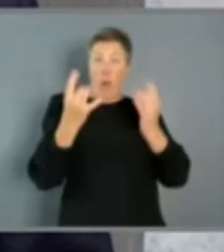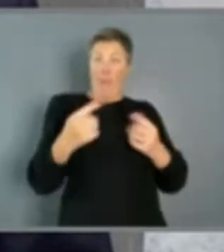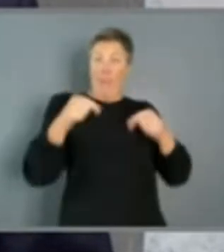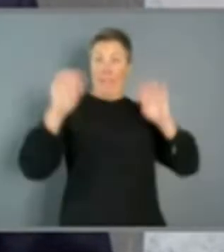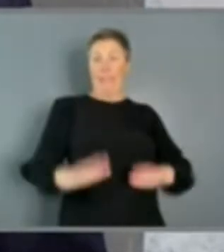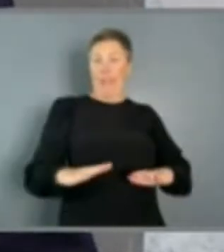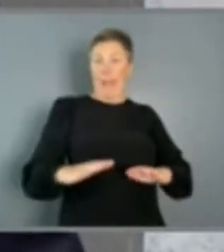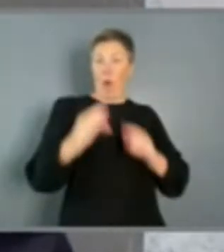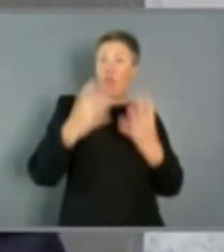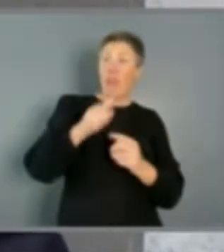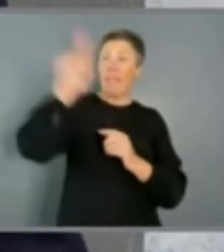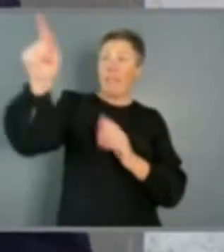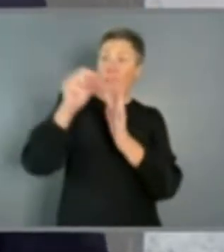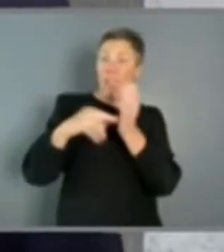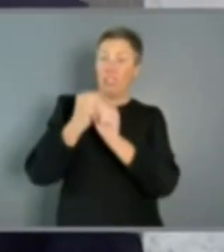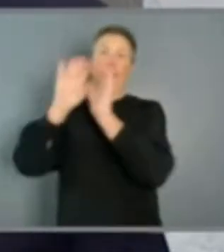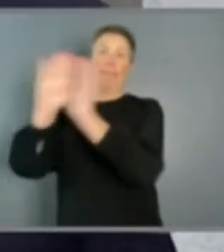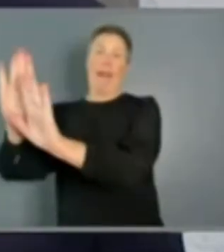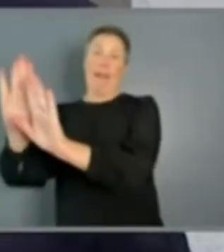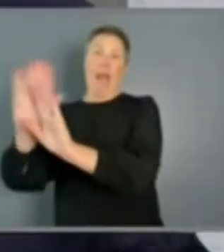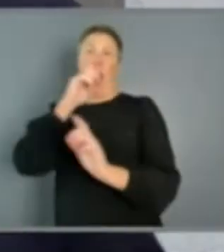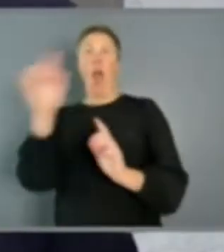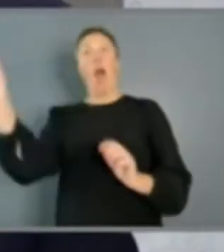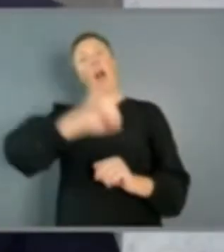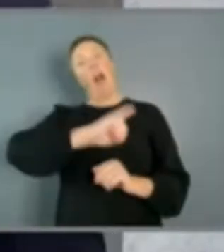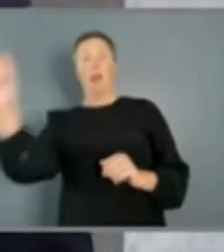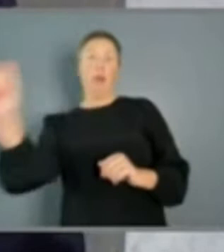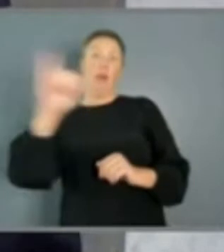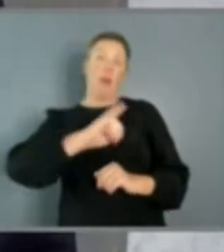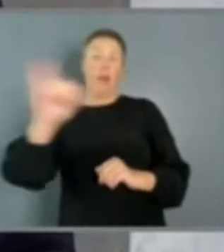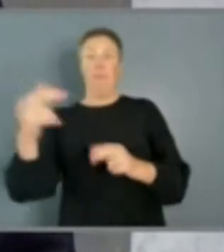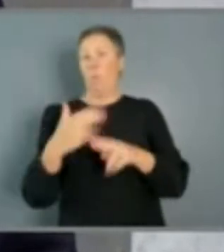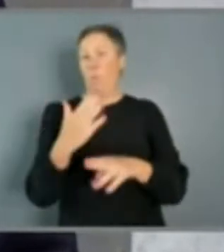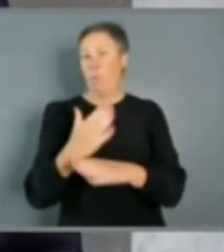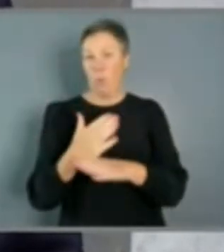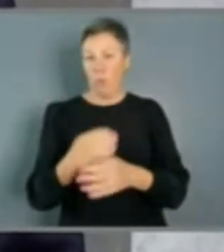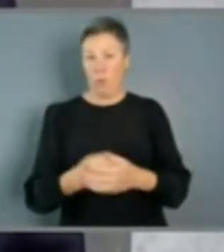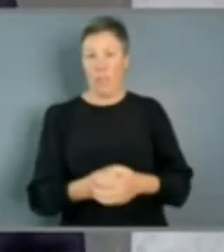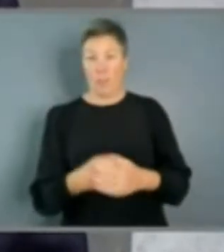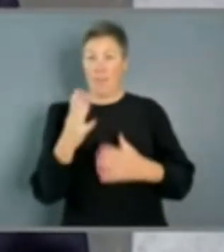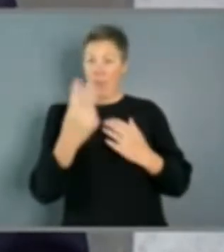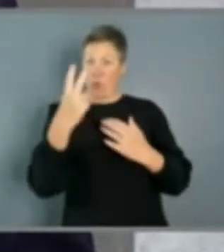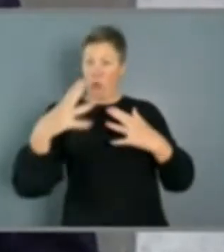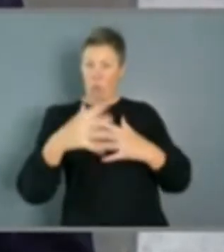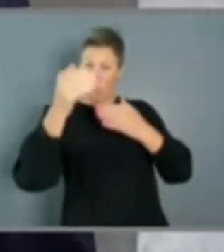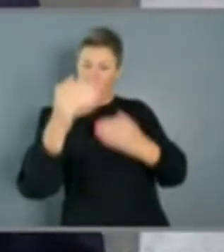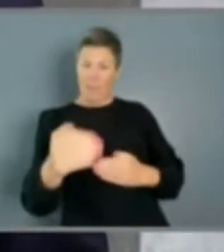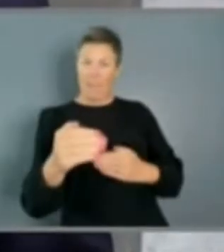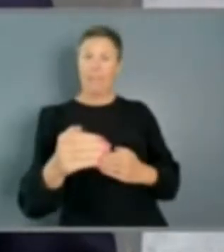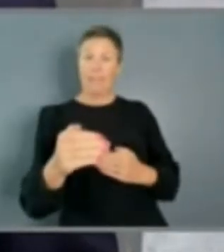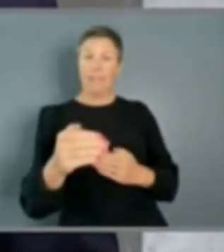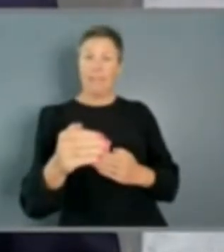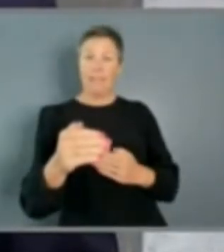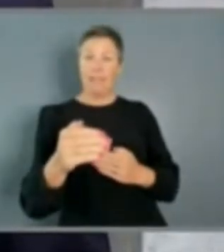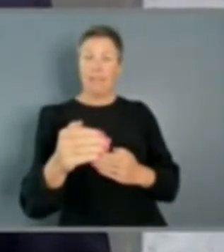Australia. We will work with PNG also over the course of the next fortnight and move as quickly as we can to move from a 96-hour